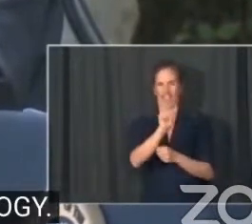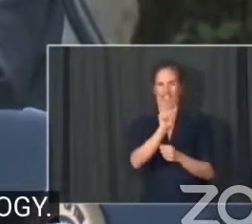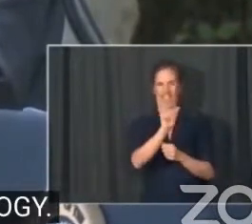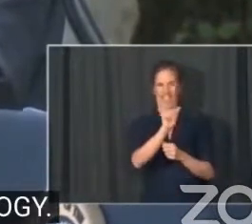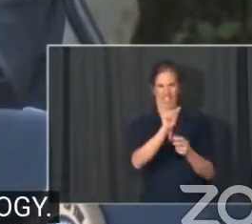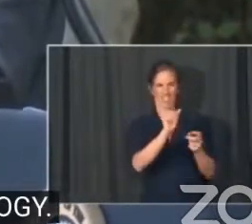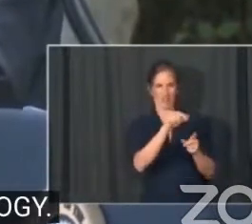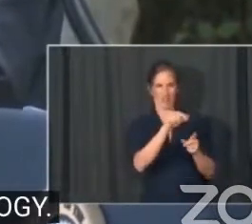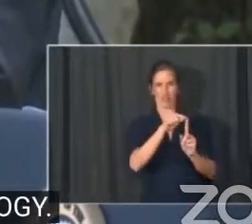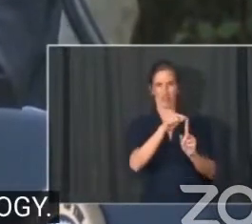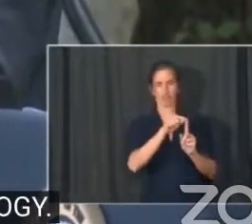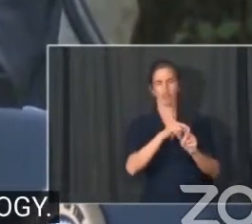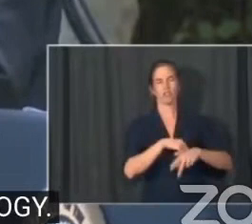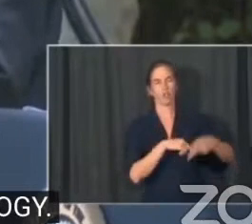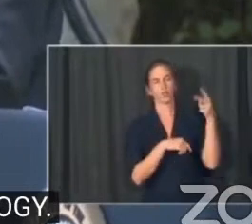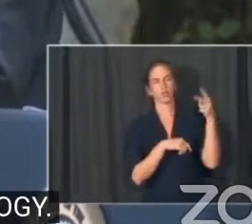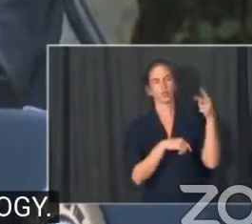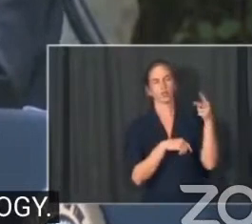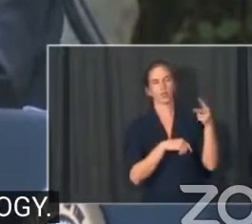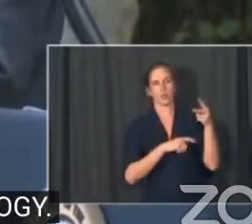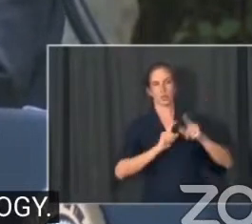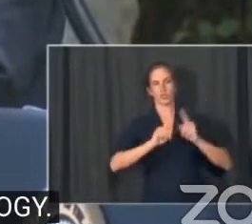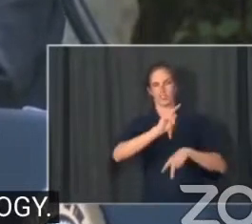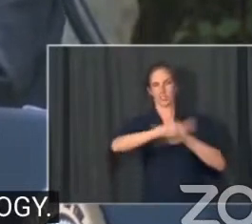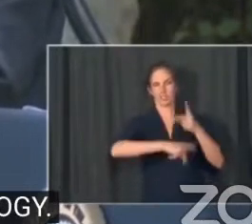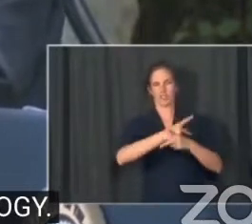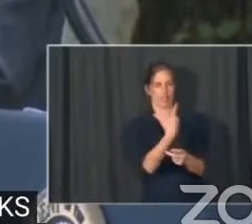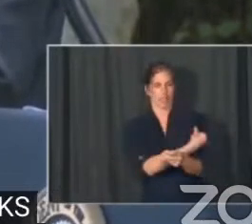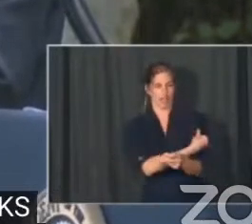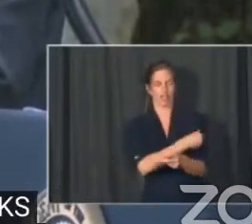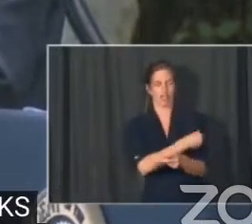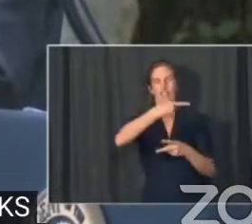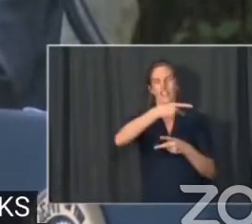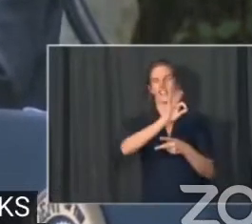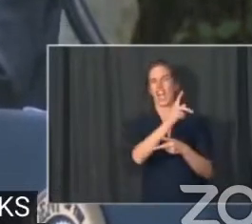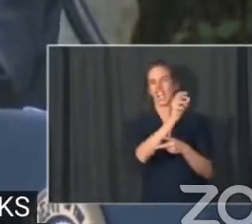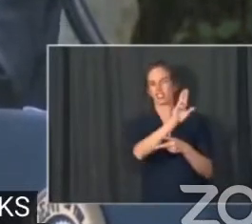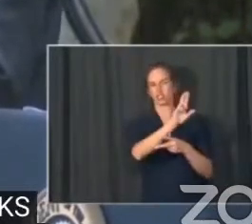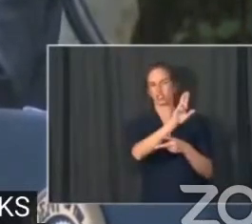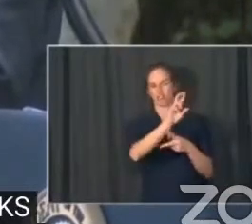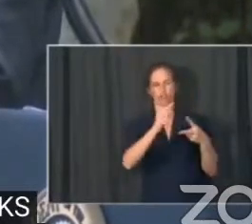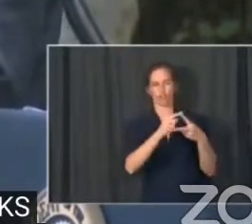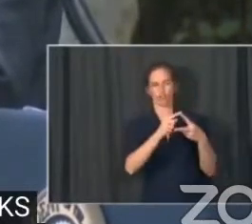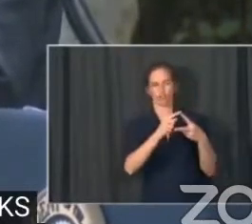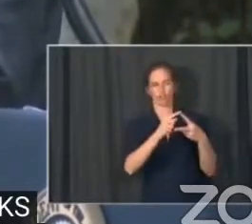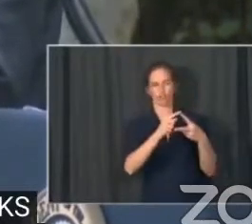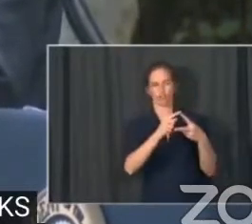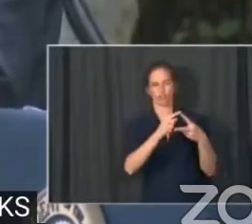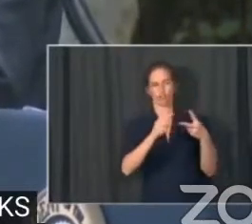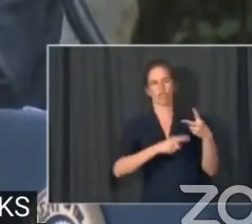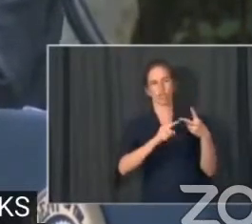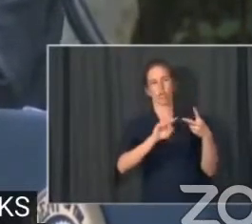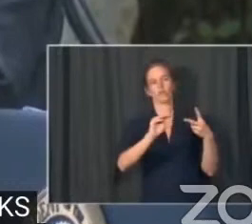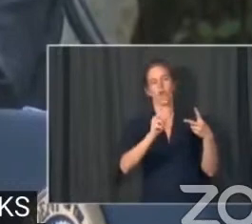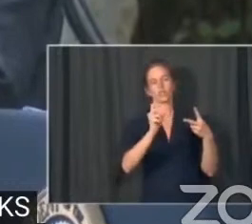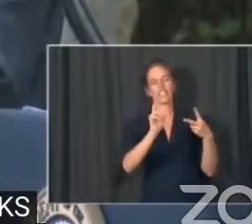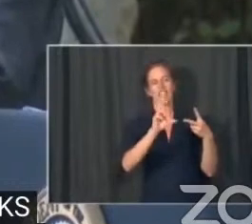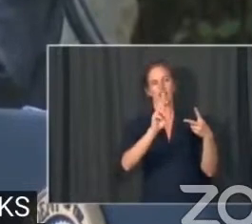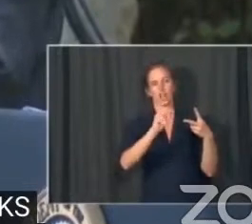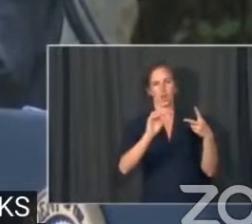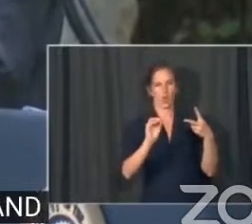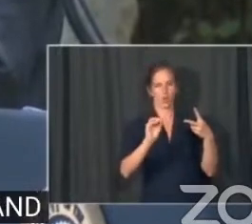vacunas were de cada in the plataforma. portfolio, one by Esta es la Pfizer primera and one plataforma, by es Moderna. el The second RNA platform is y